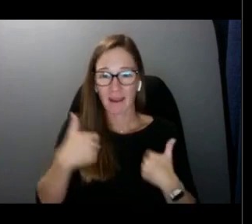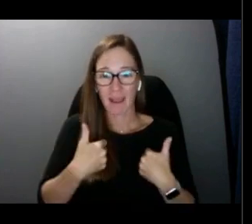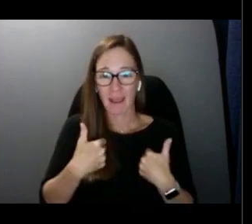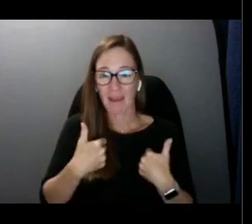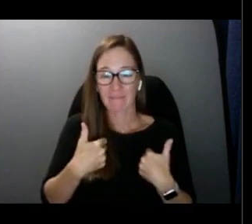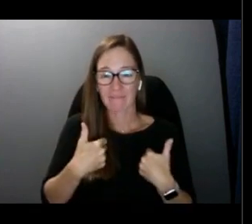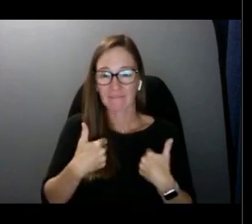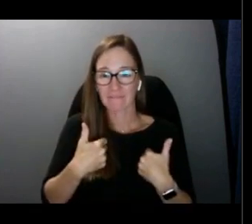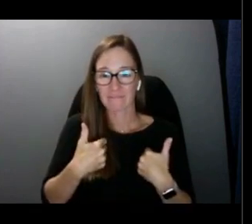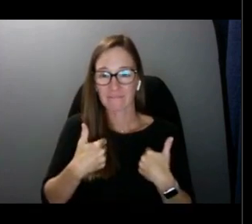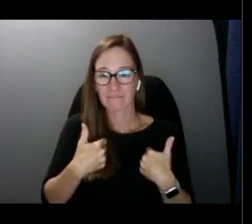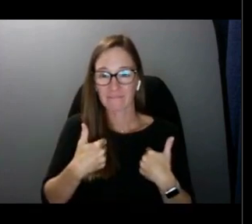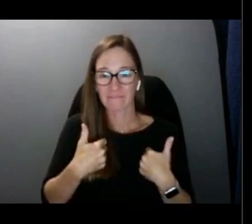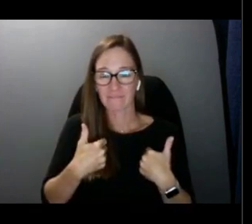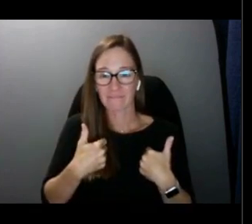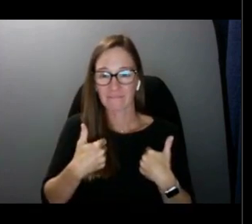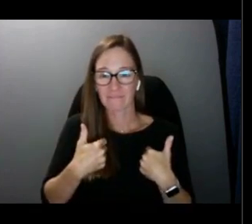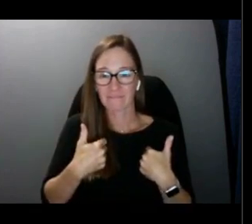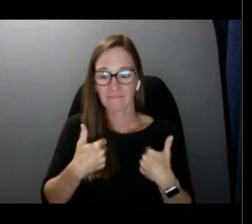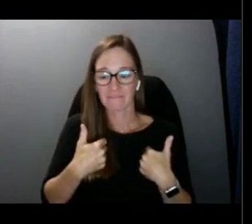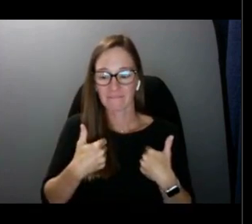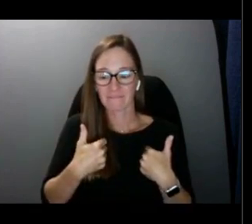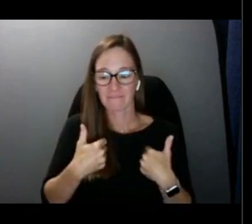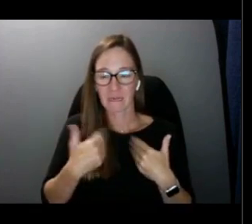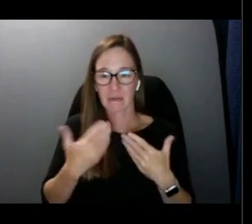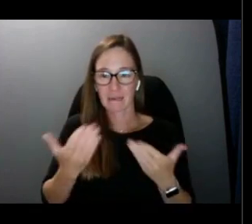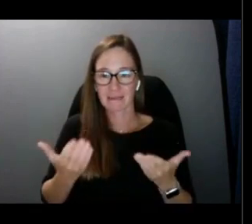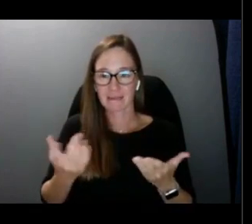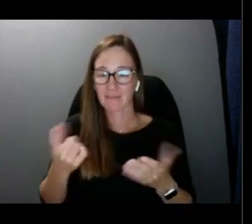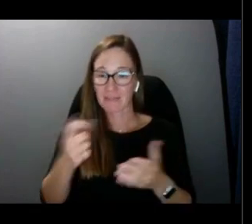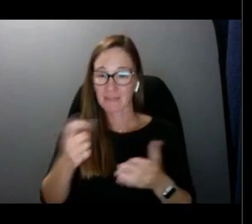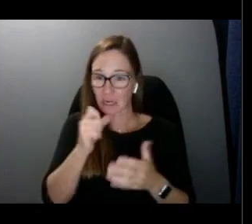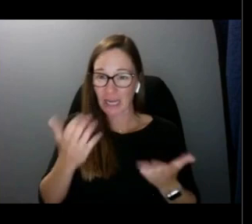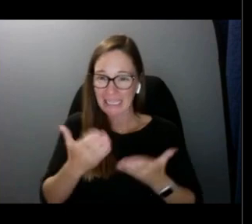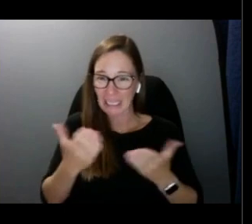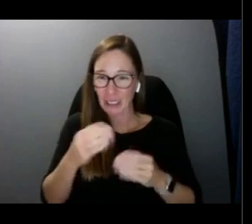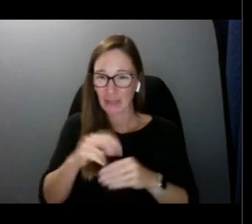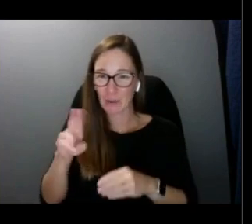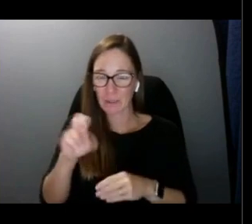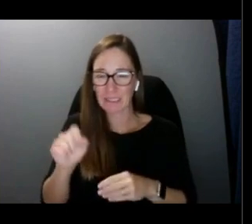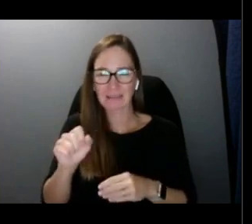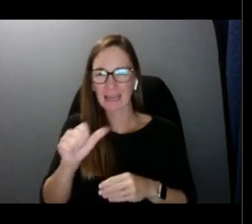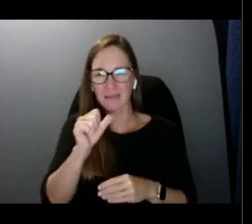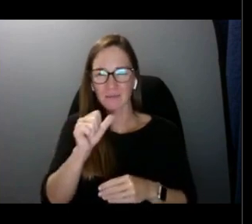presence in the United States, I would struggle to see how that meets that priority.